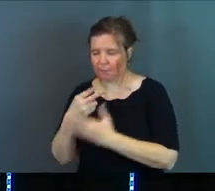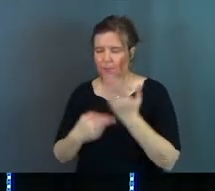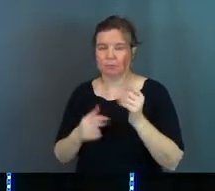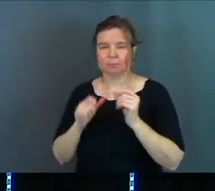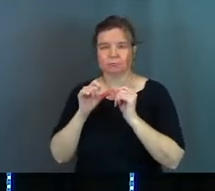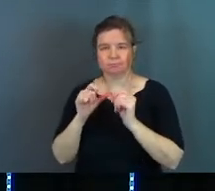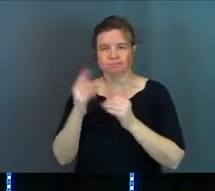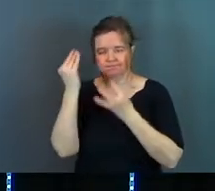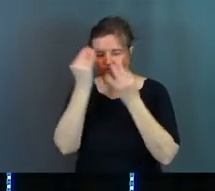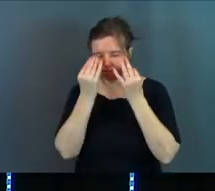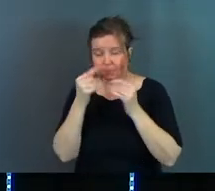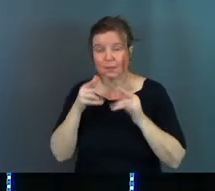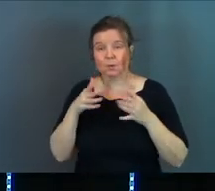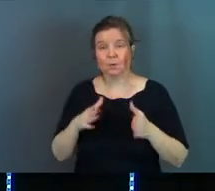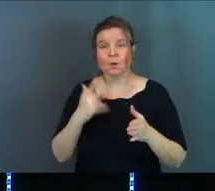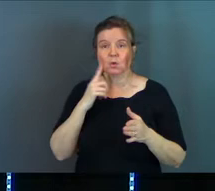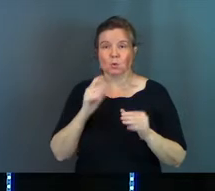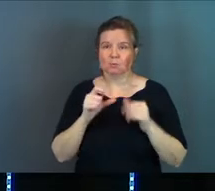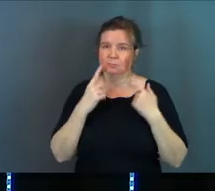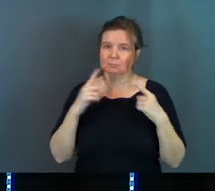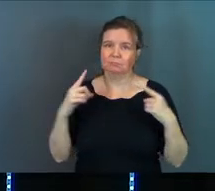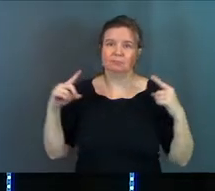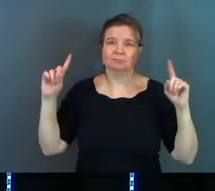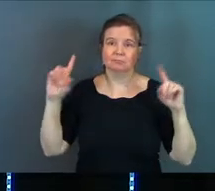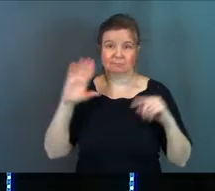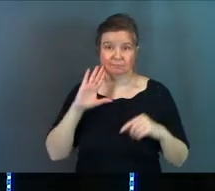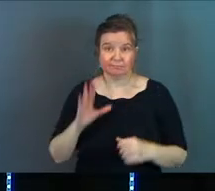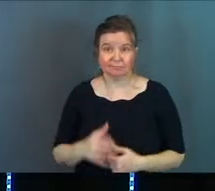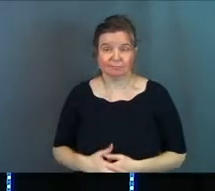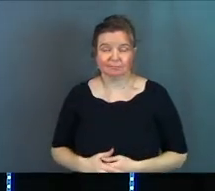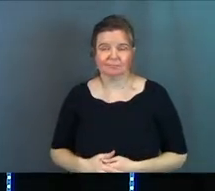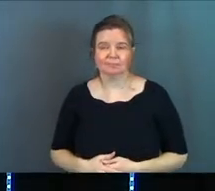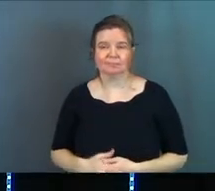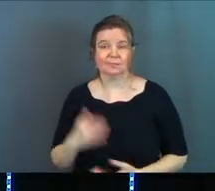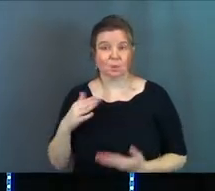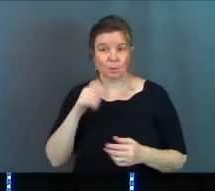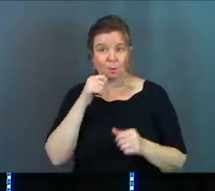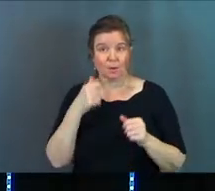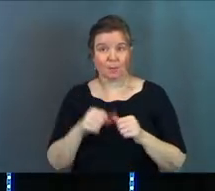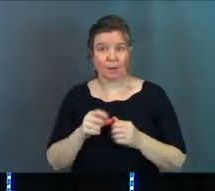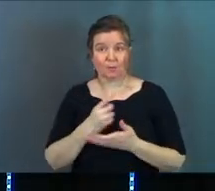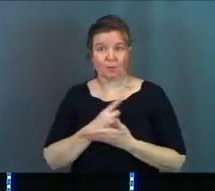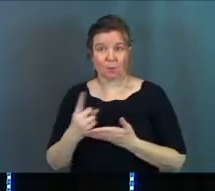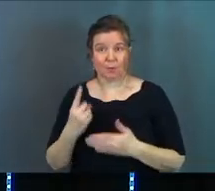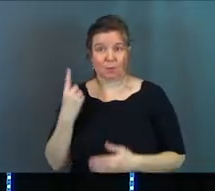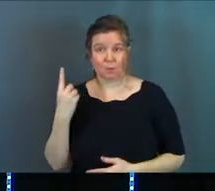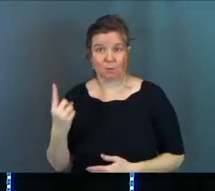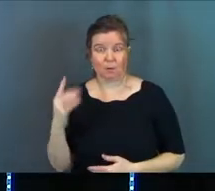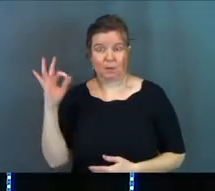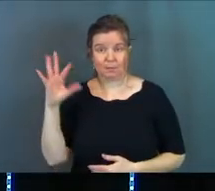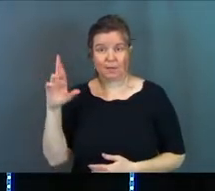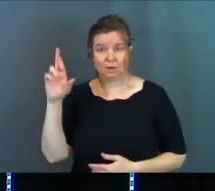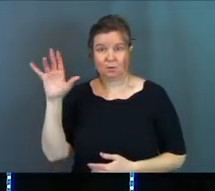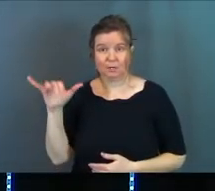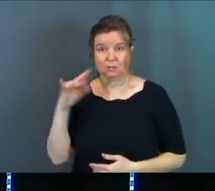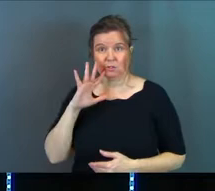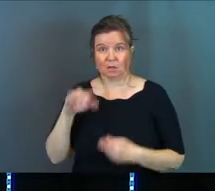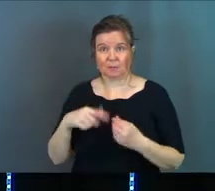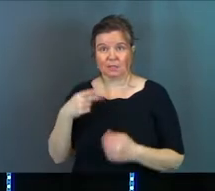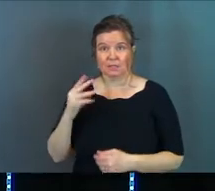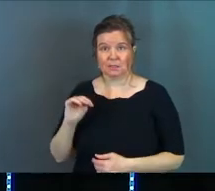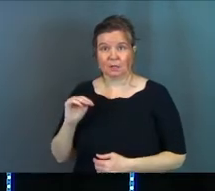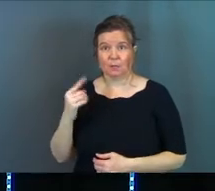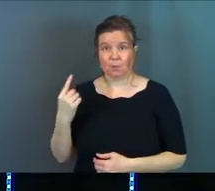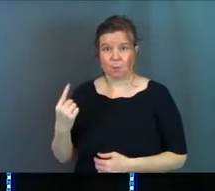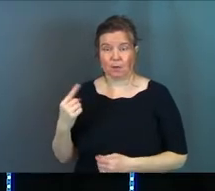said. "And in this way, you will be prosperous and successful." You might remember from week one, Pastor Ricky talked about Psalm